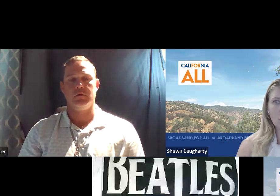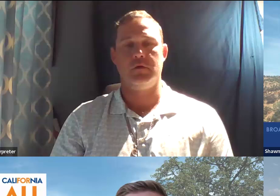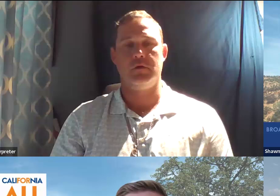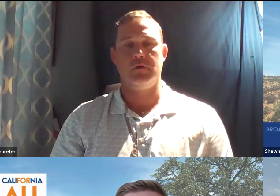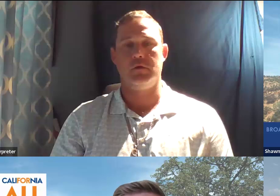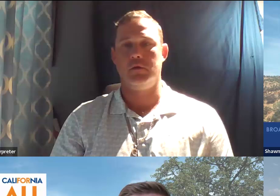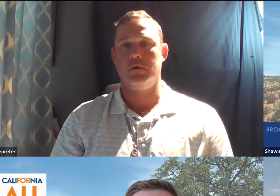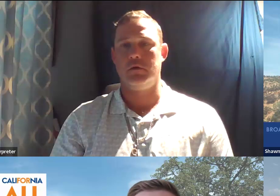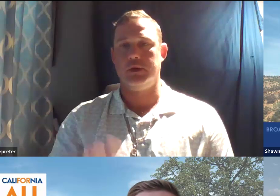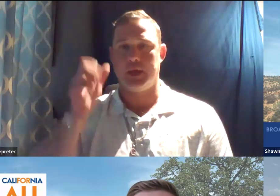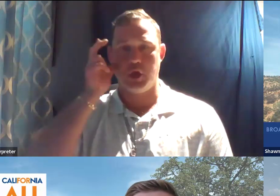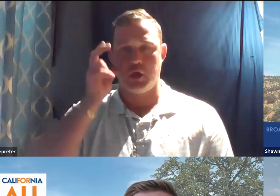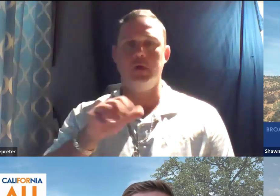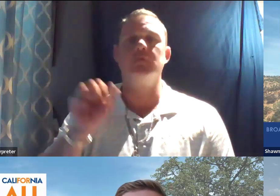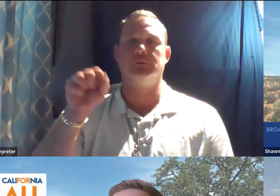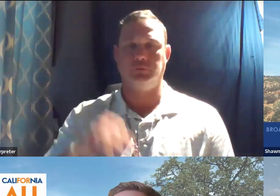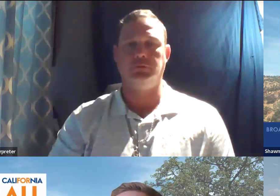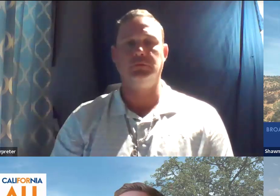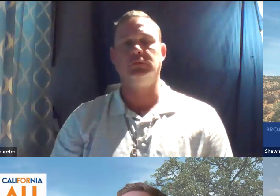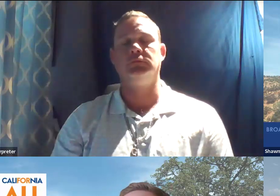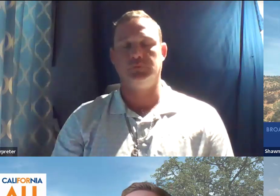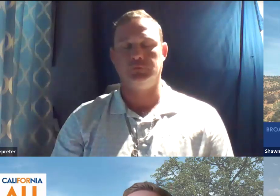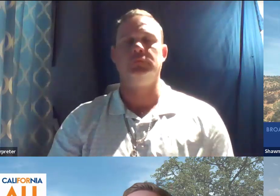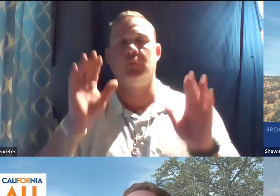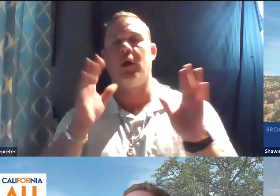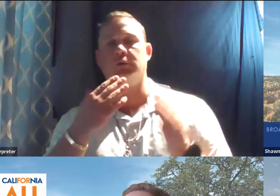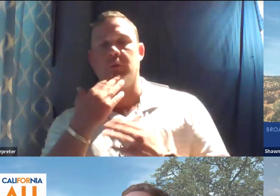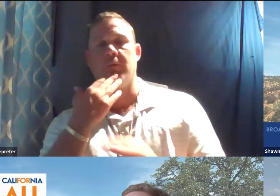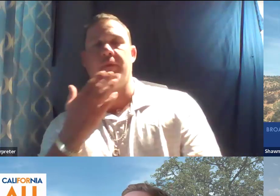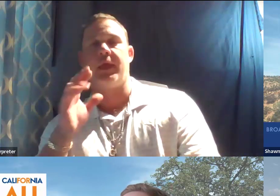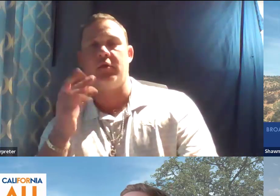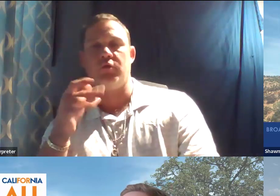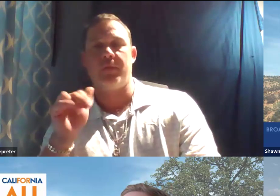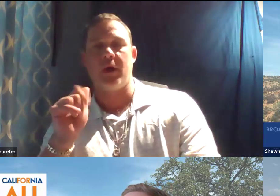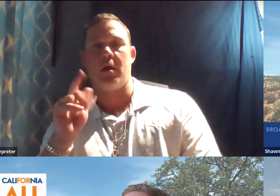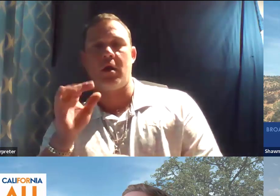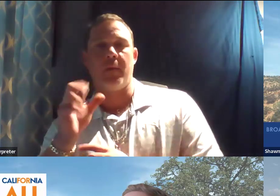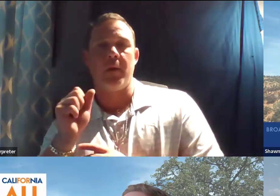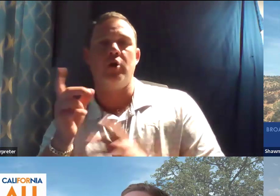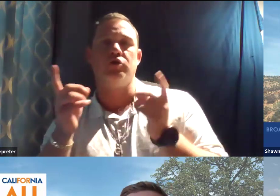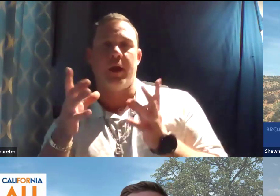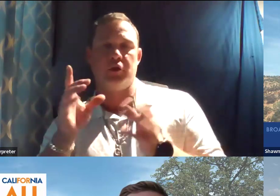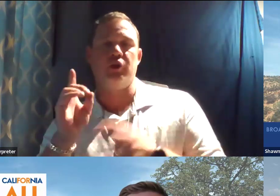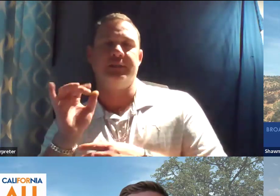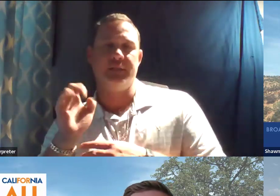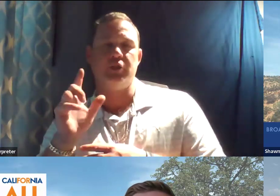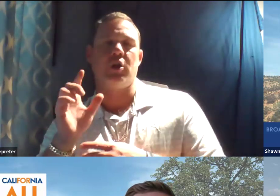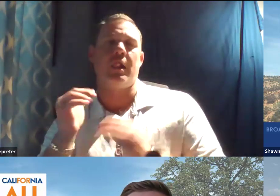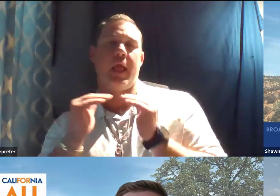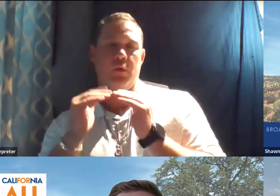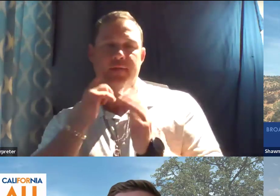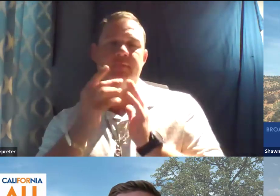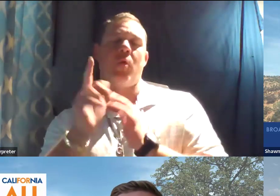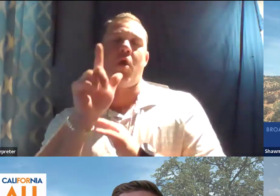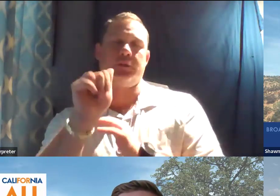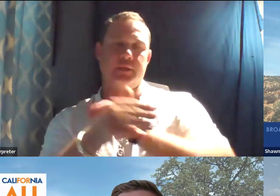All right, can you hear me okay? Yep. Awesome, thank you. Rebecca Kawuma, Director of Digital Equity for the County of Los